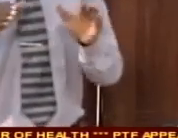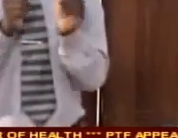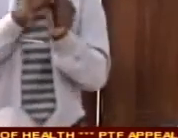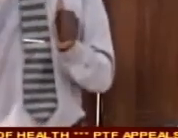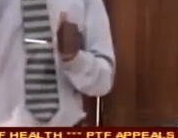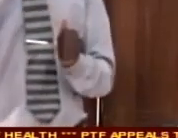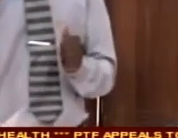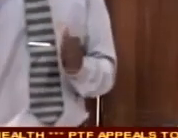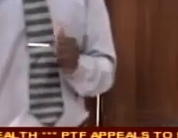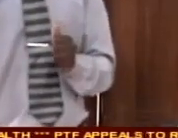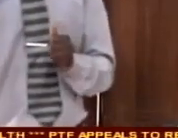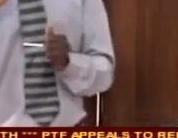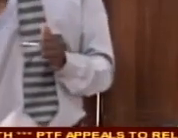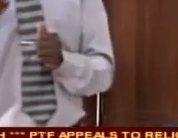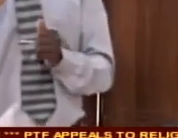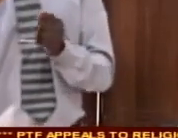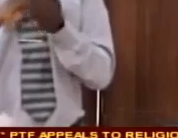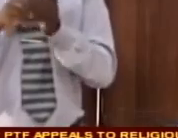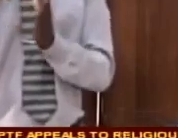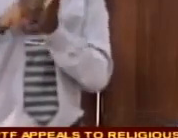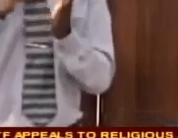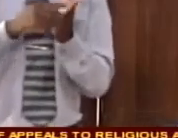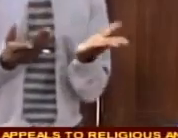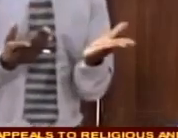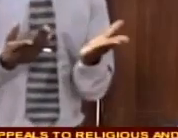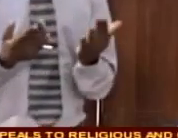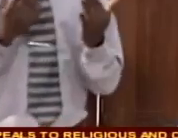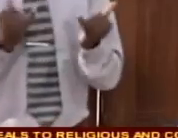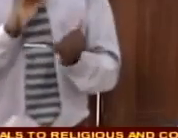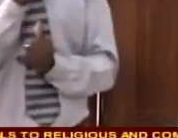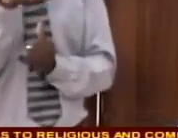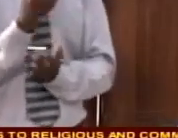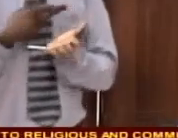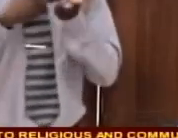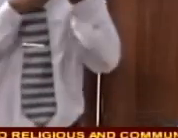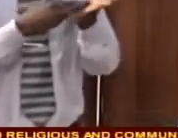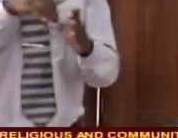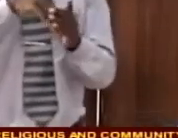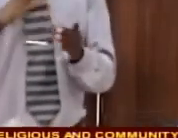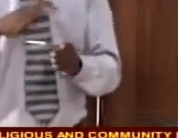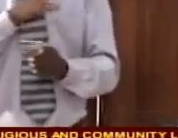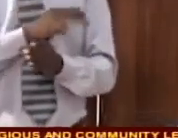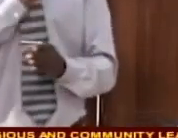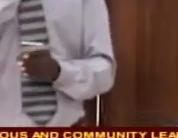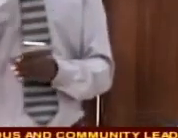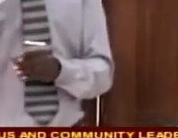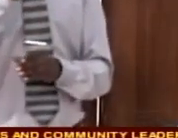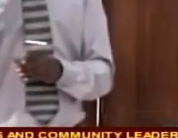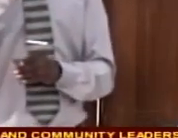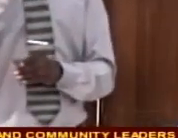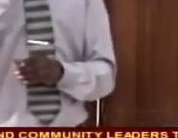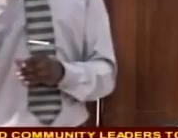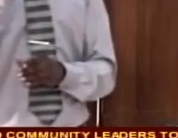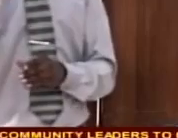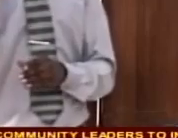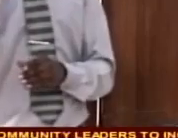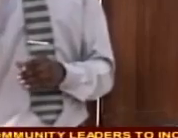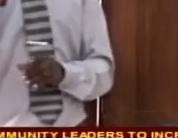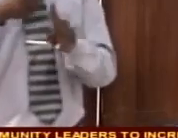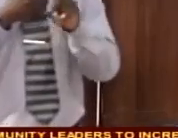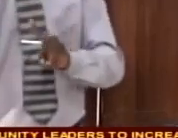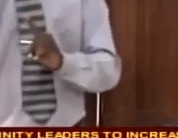industry in Nigeria. Sir, the only representation in the committee is Ajasa Ibrahim of Broadcasting Organization of